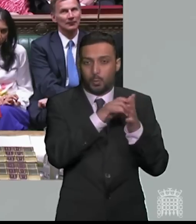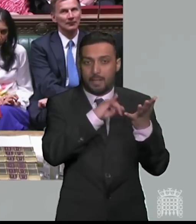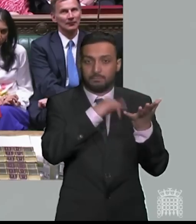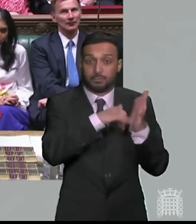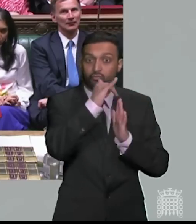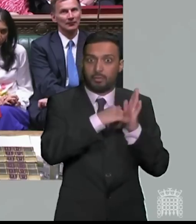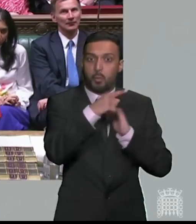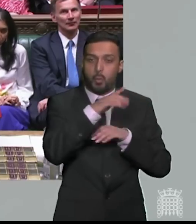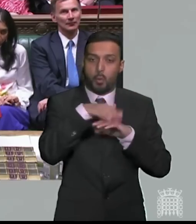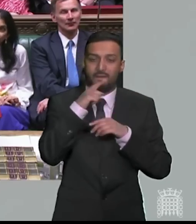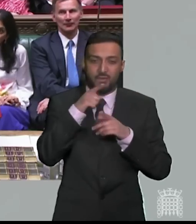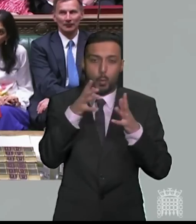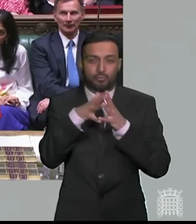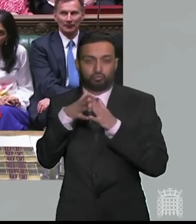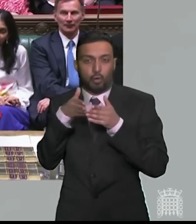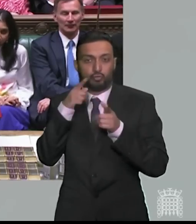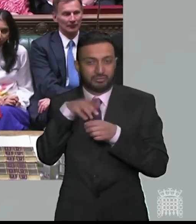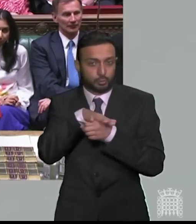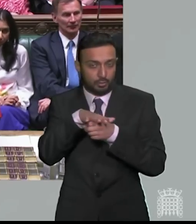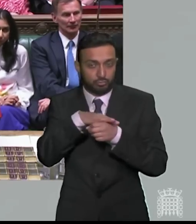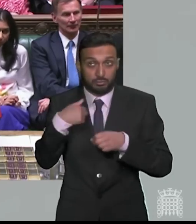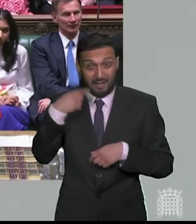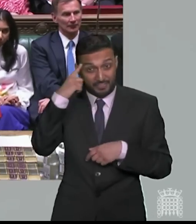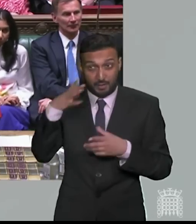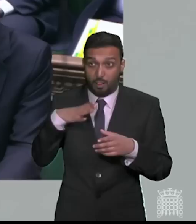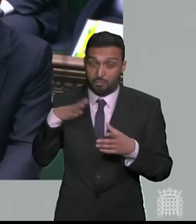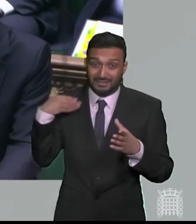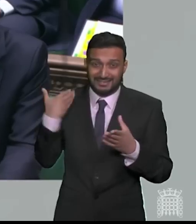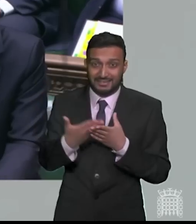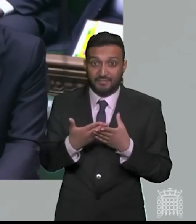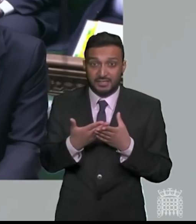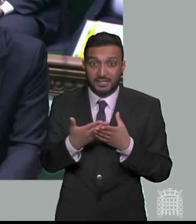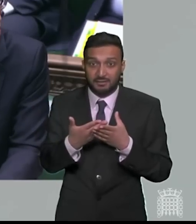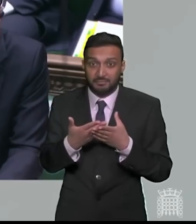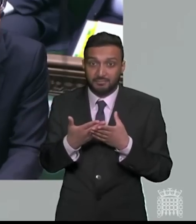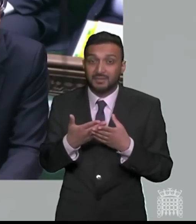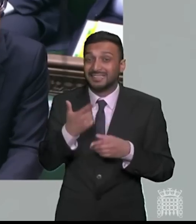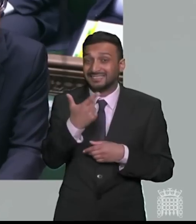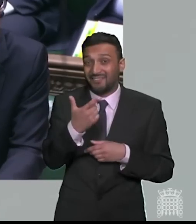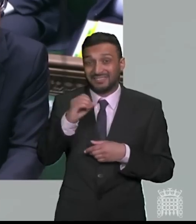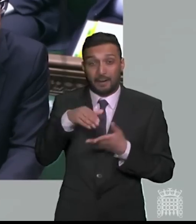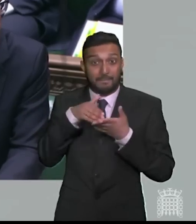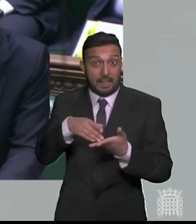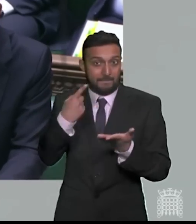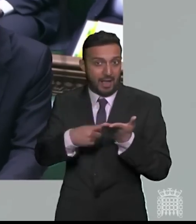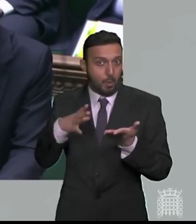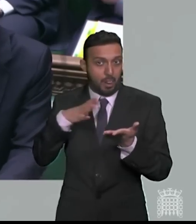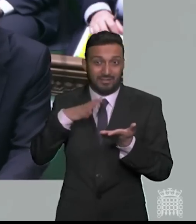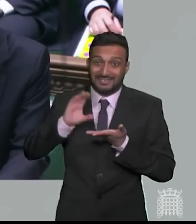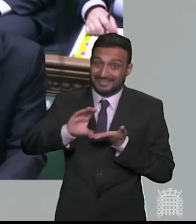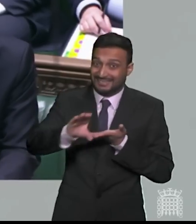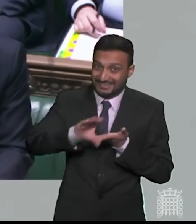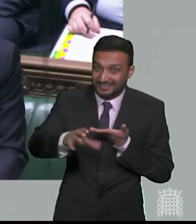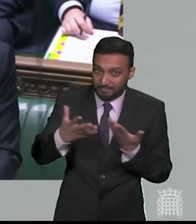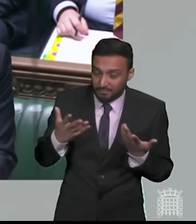already paid out or offered, I believe, over £70 million in compensation, and there are hundreds of engagement events happening to ensure that